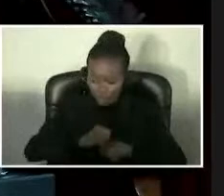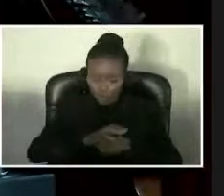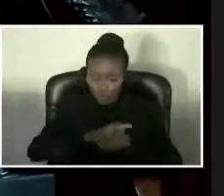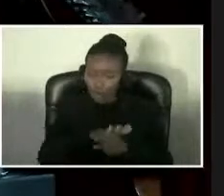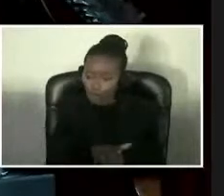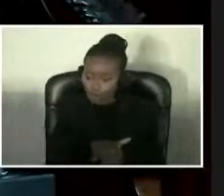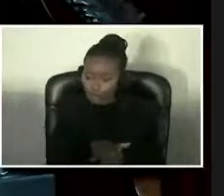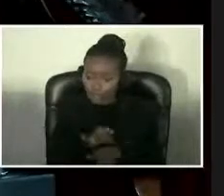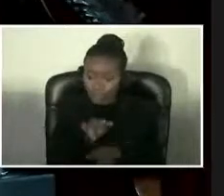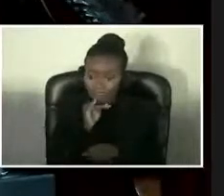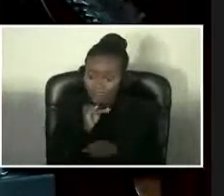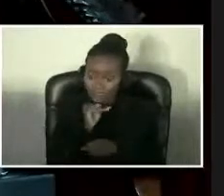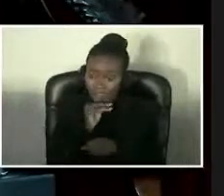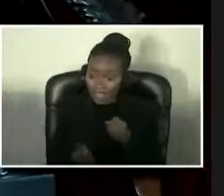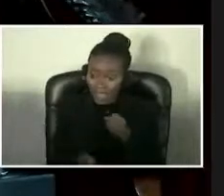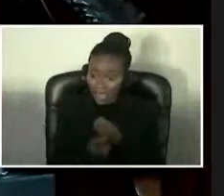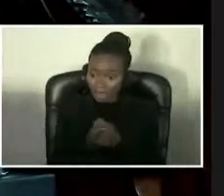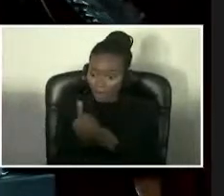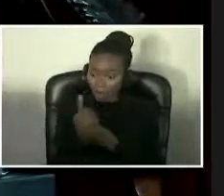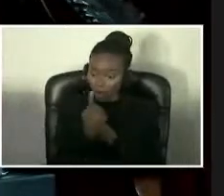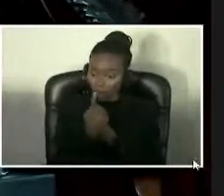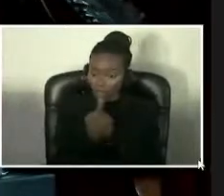with department directing carbohydrates